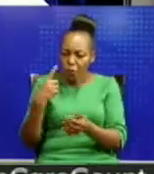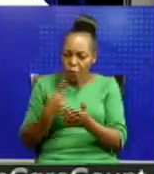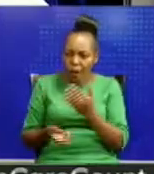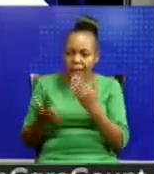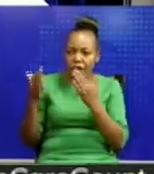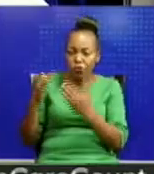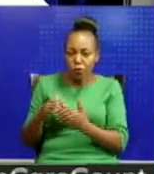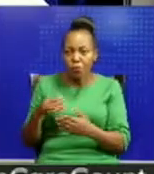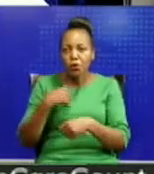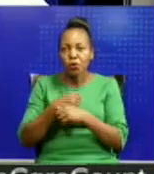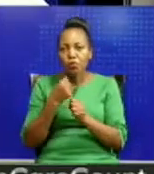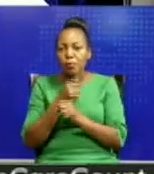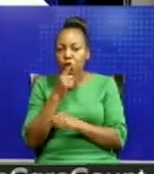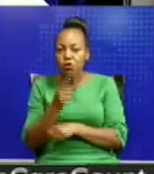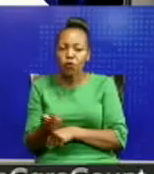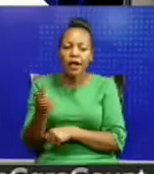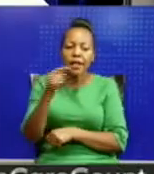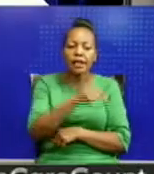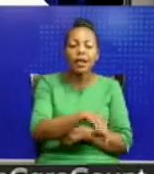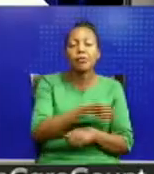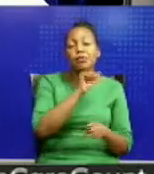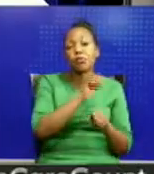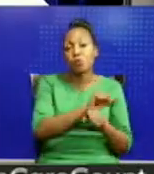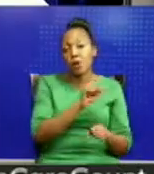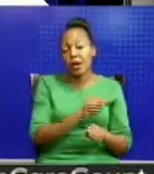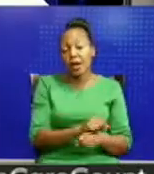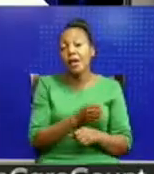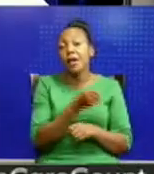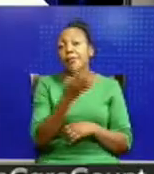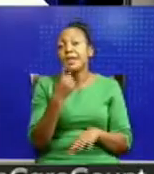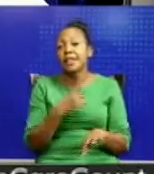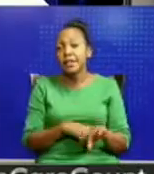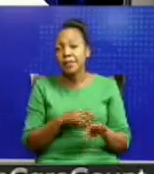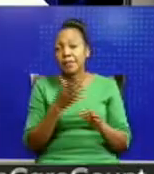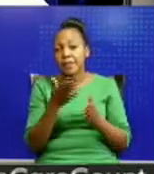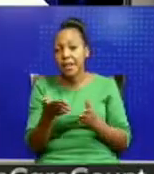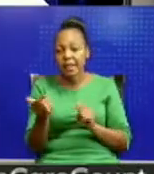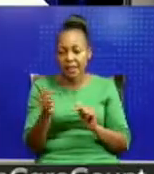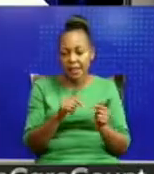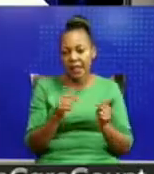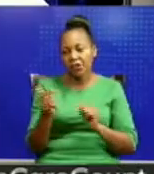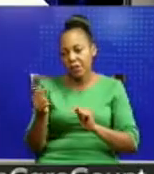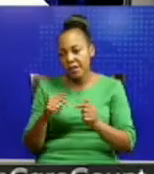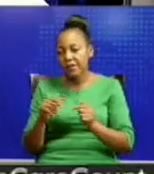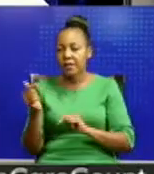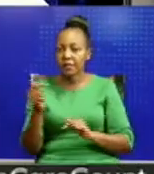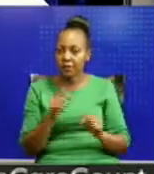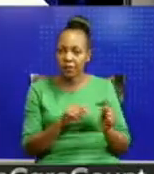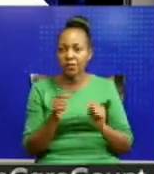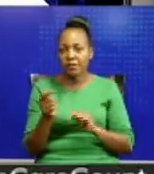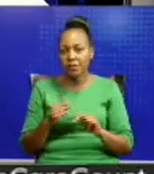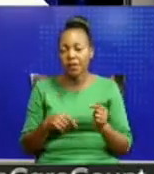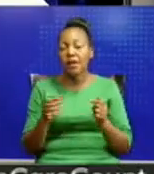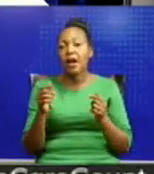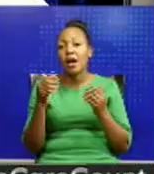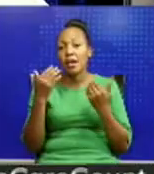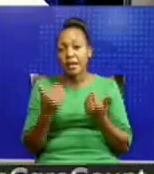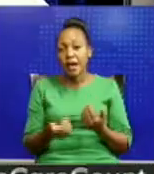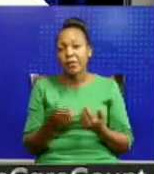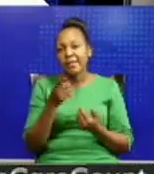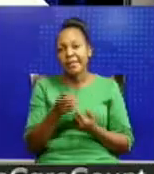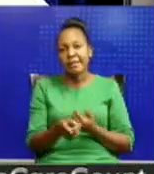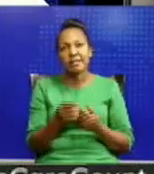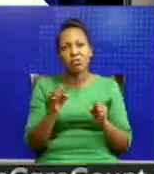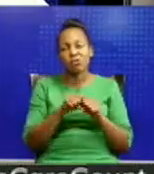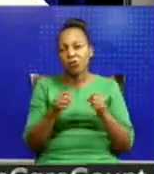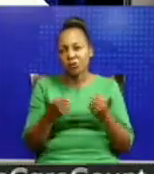in place for this man to come and work. In most cases, there are negotiations behind, and in some cases, because this is a patriarchal